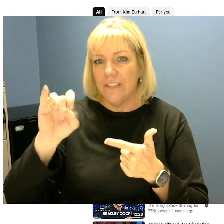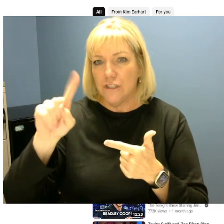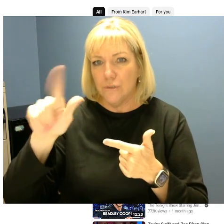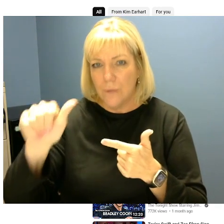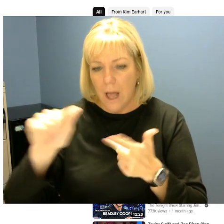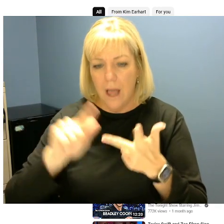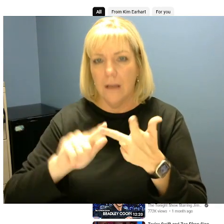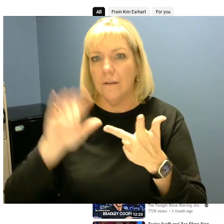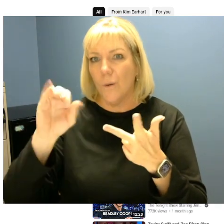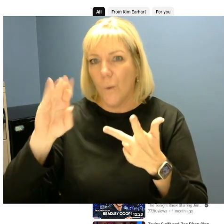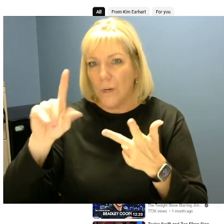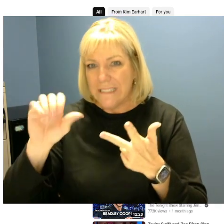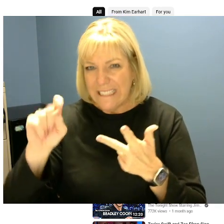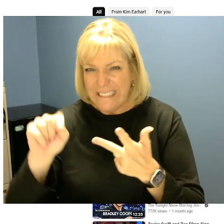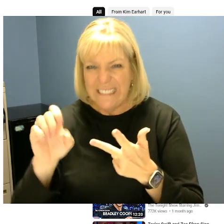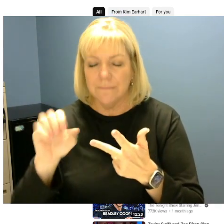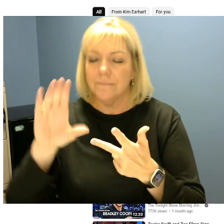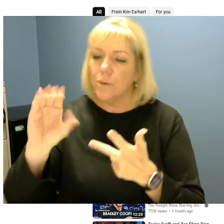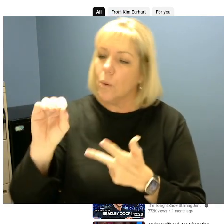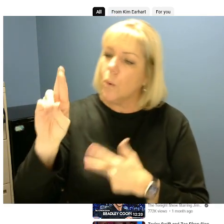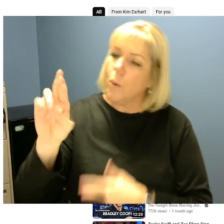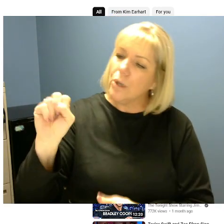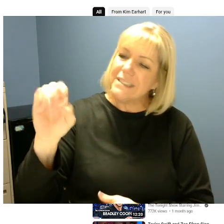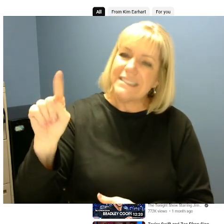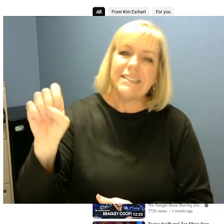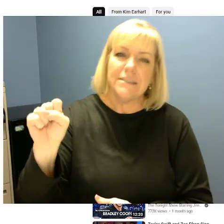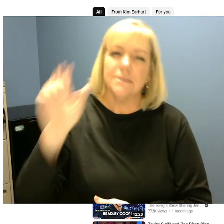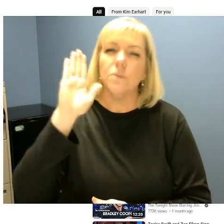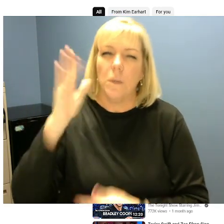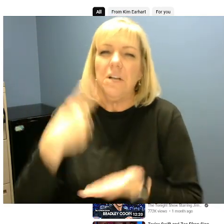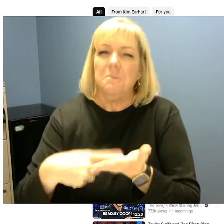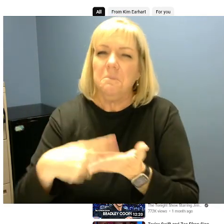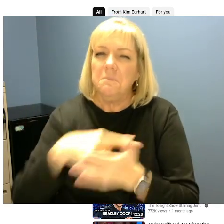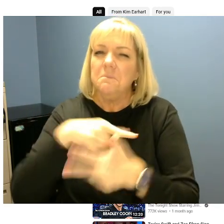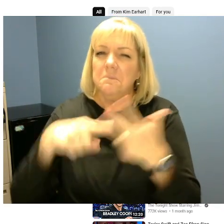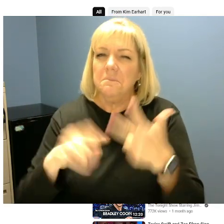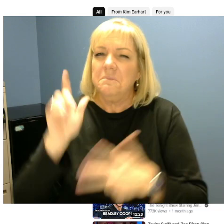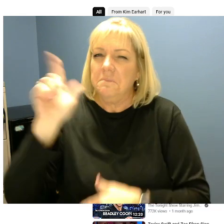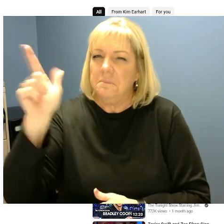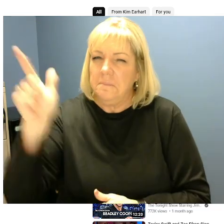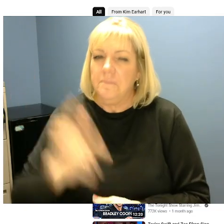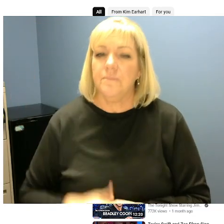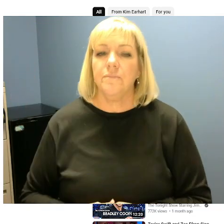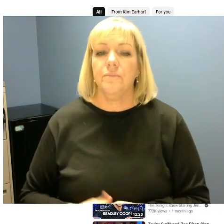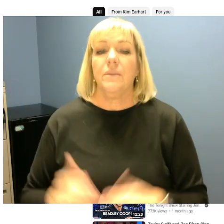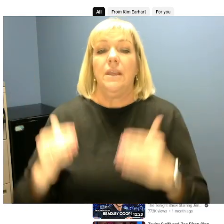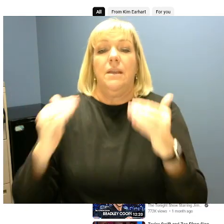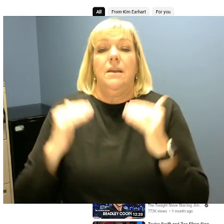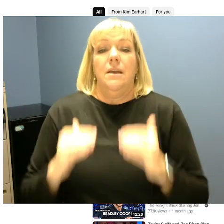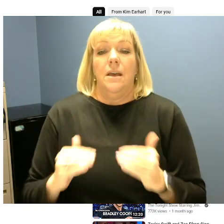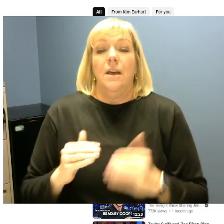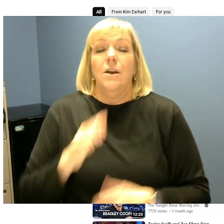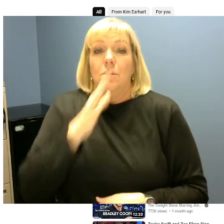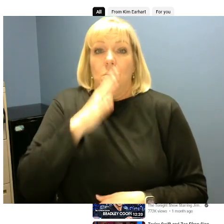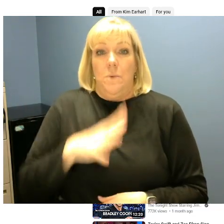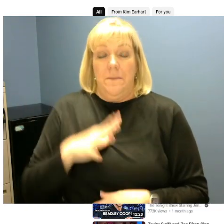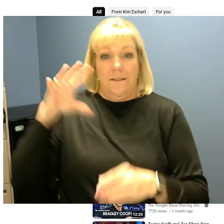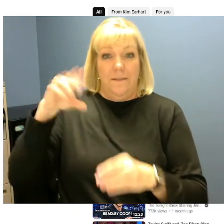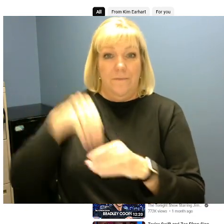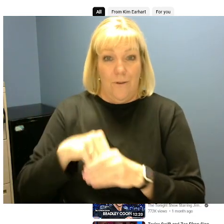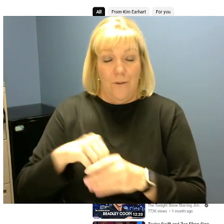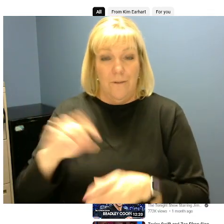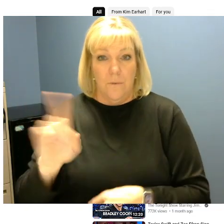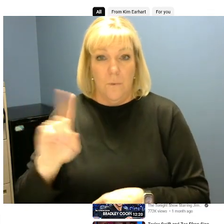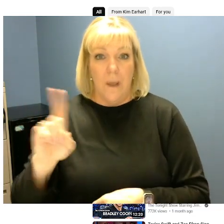corsets. And then finally, that last term there, women's calls in the parlor, that's where we kind of get to see the call to domesticity like